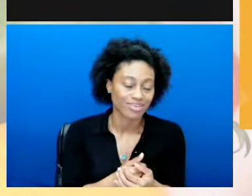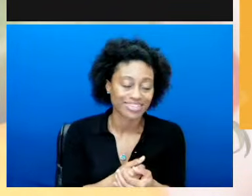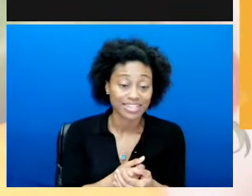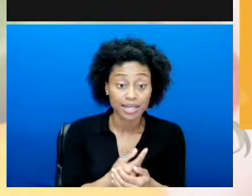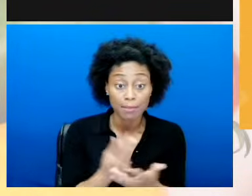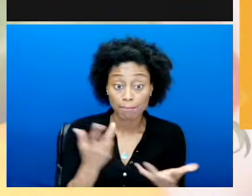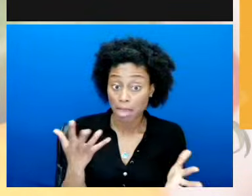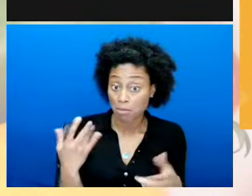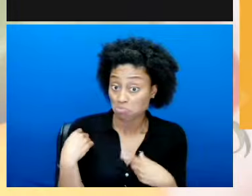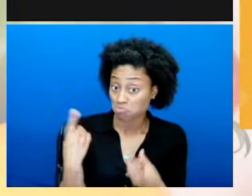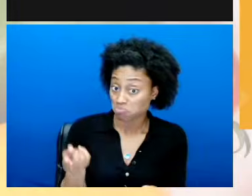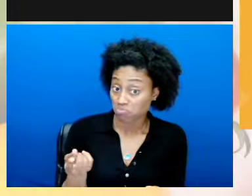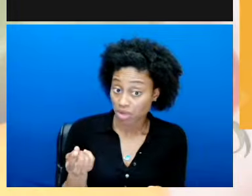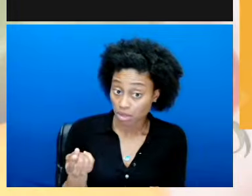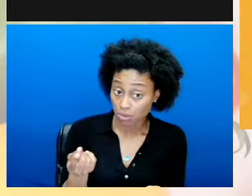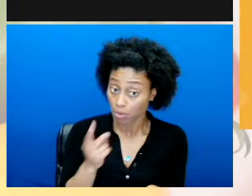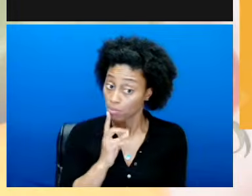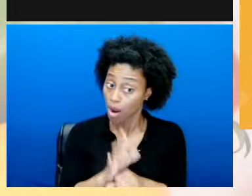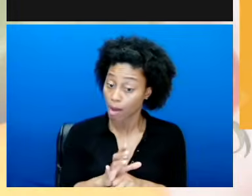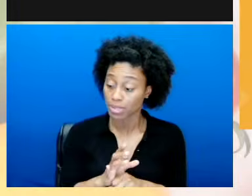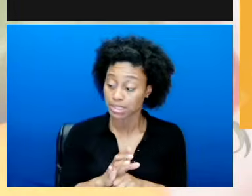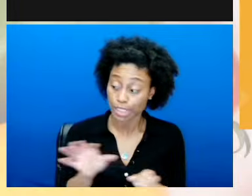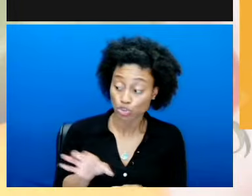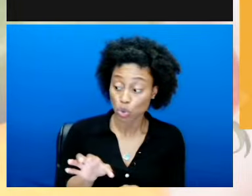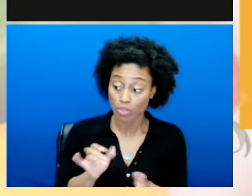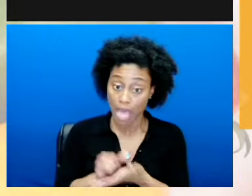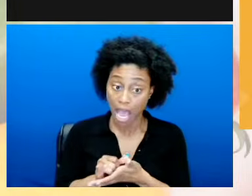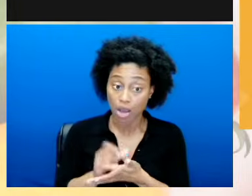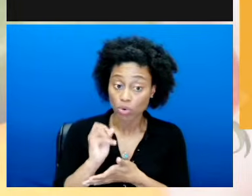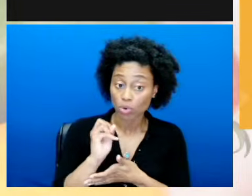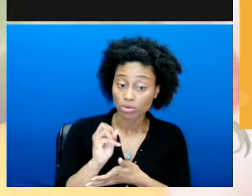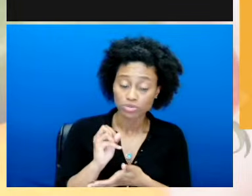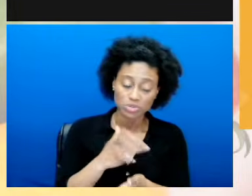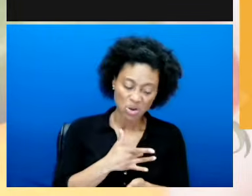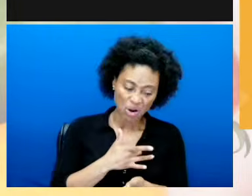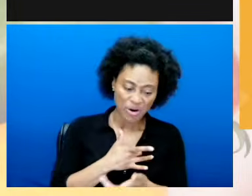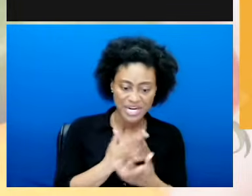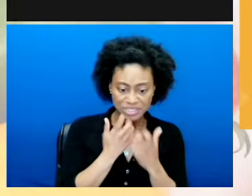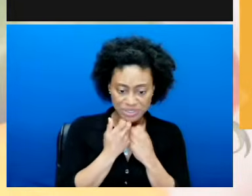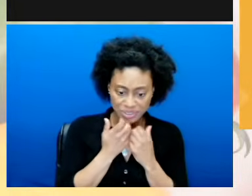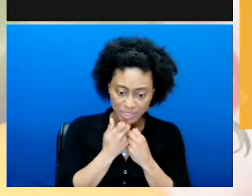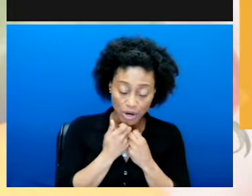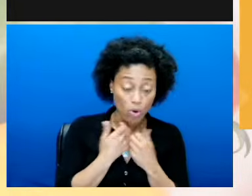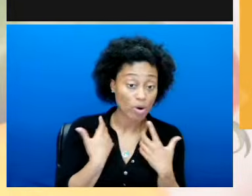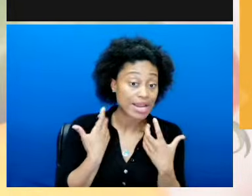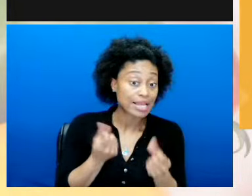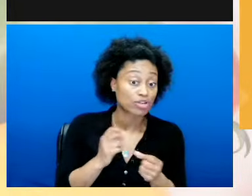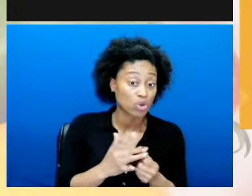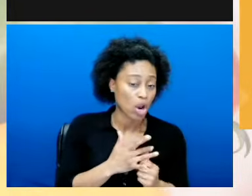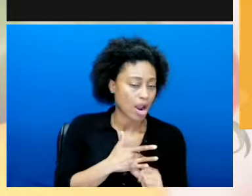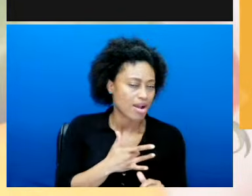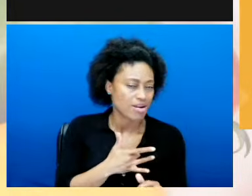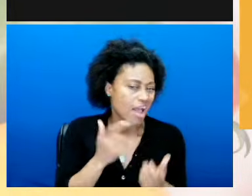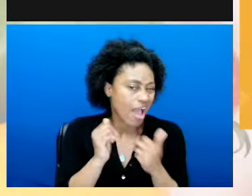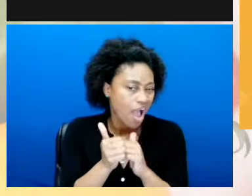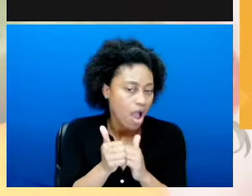already made to yourself to preserve the heart of your health or even heal your heart? Let's talk,